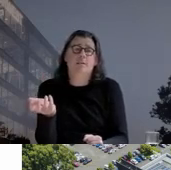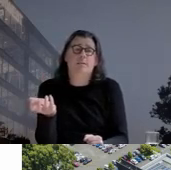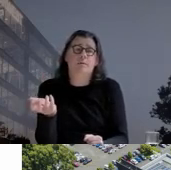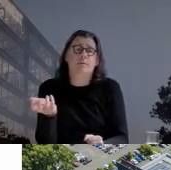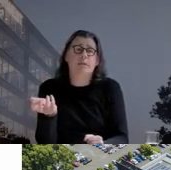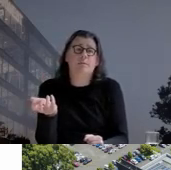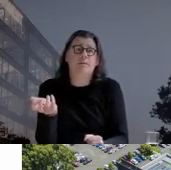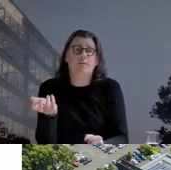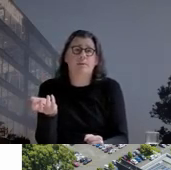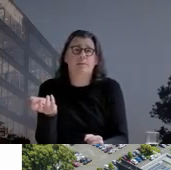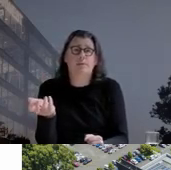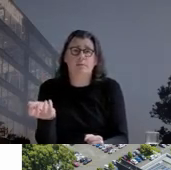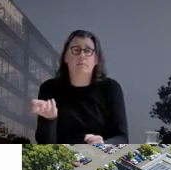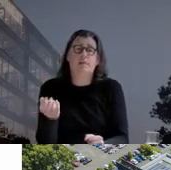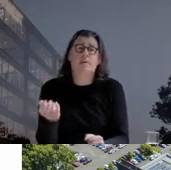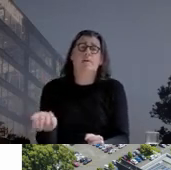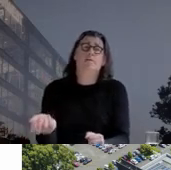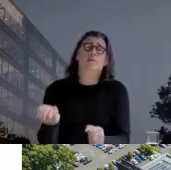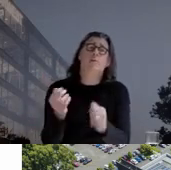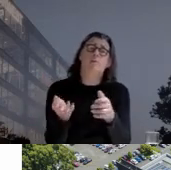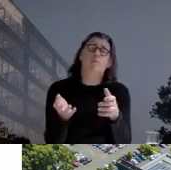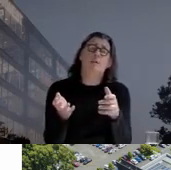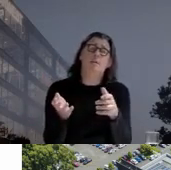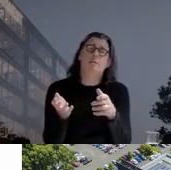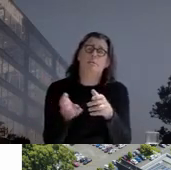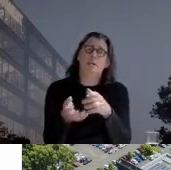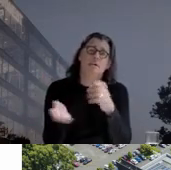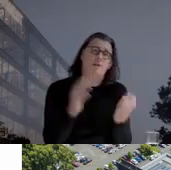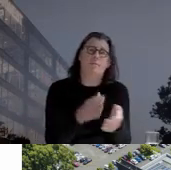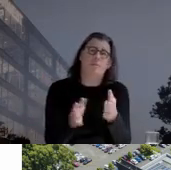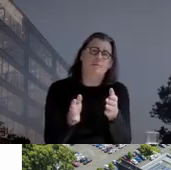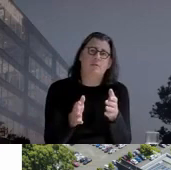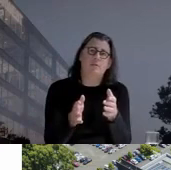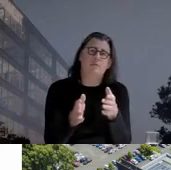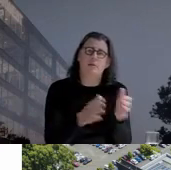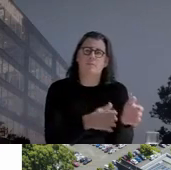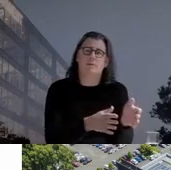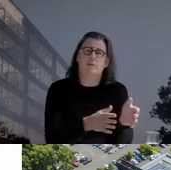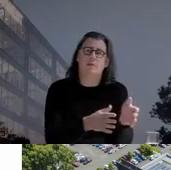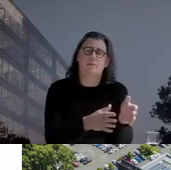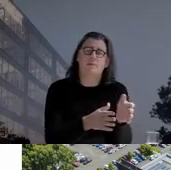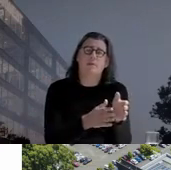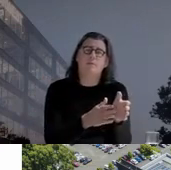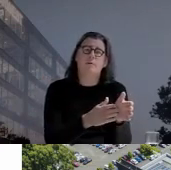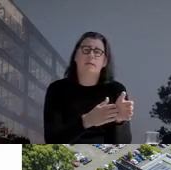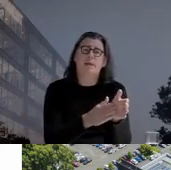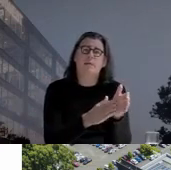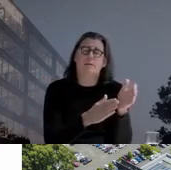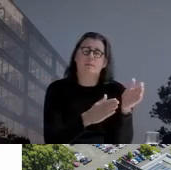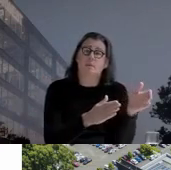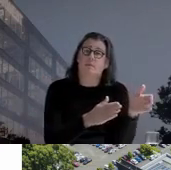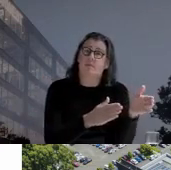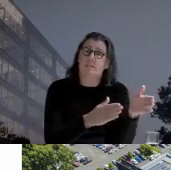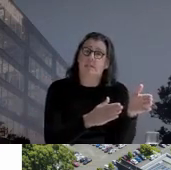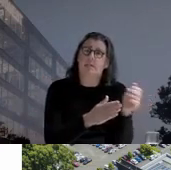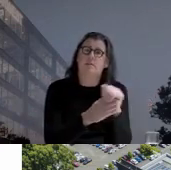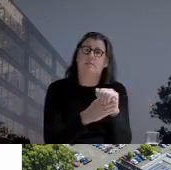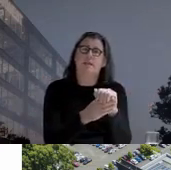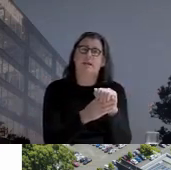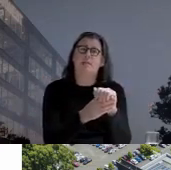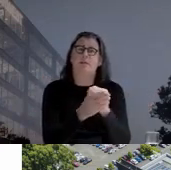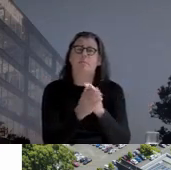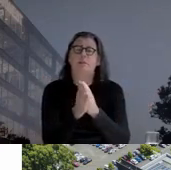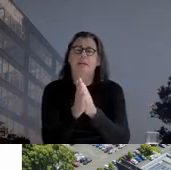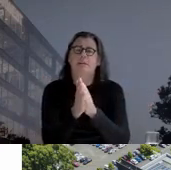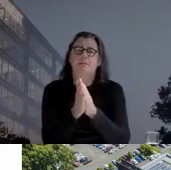between 26.7 and 32. So when we change our numbers and we use Green Book's numbers, and we use 15 kilos